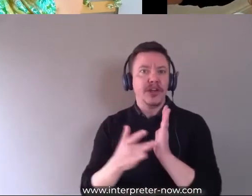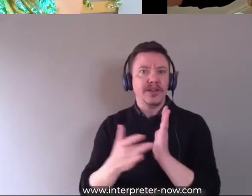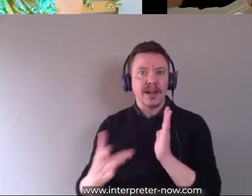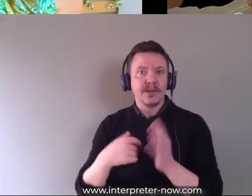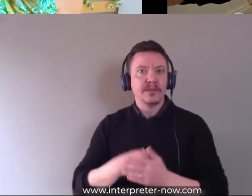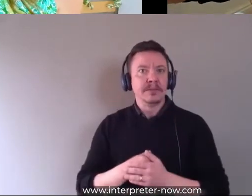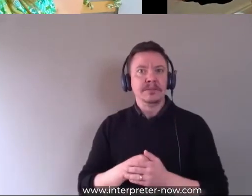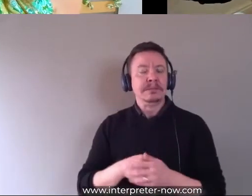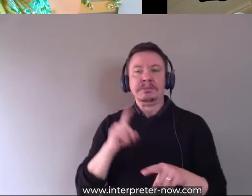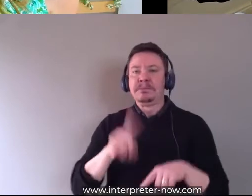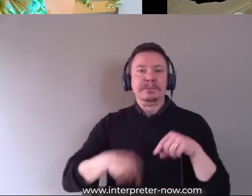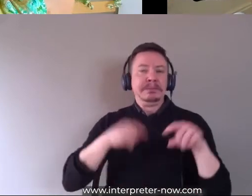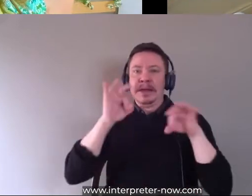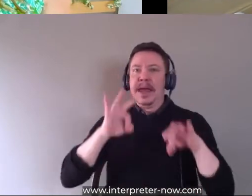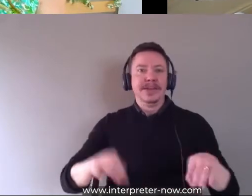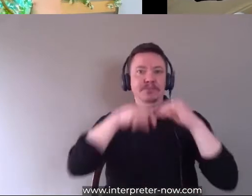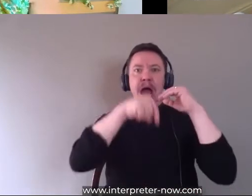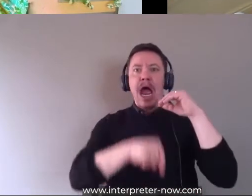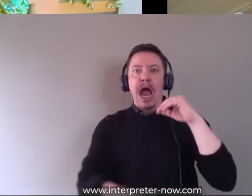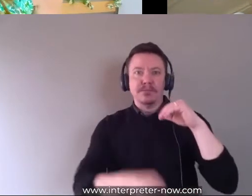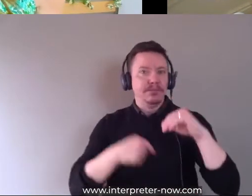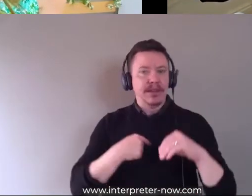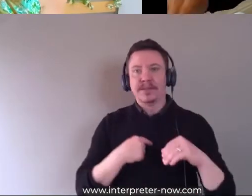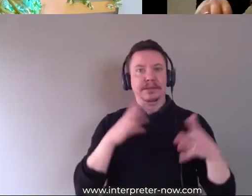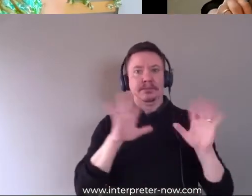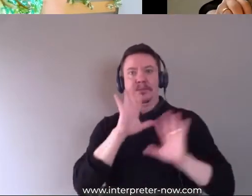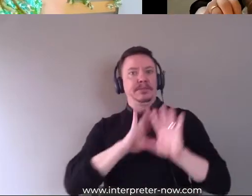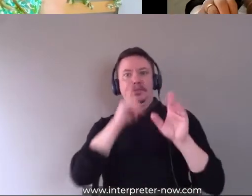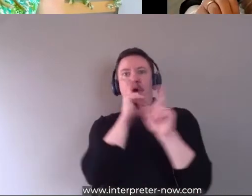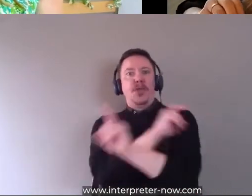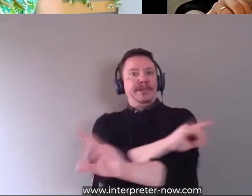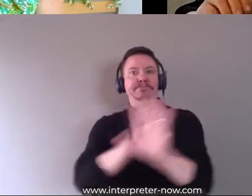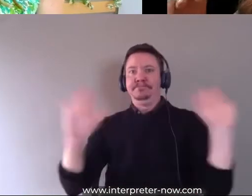try to describe. There's a block, it's on a chain, right? There's a whole thing.